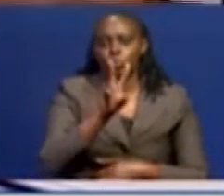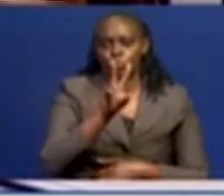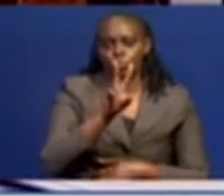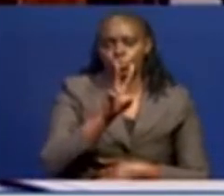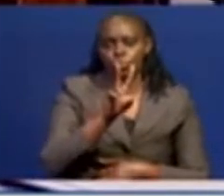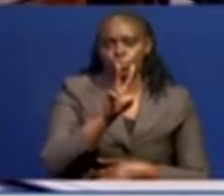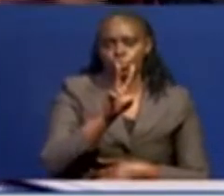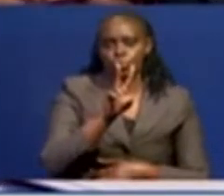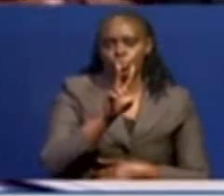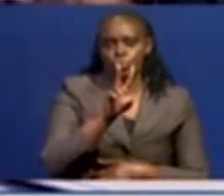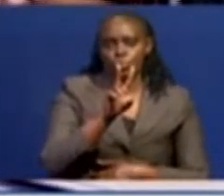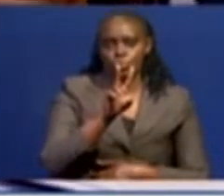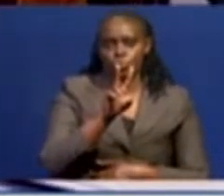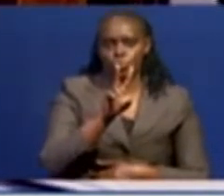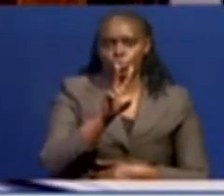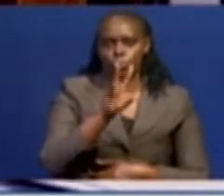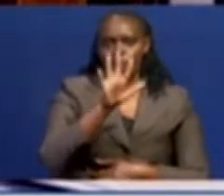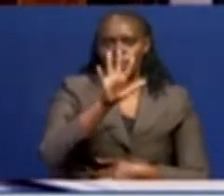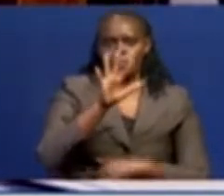to